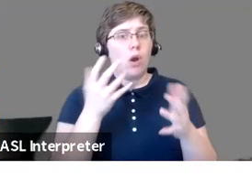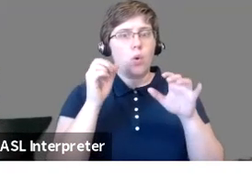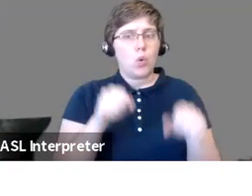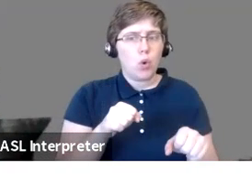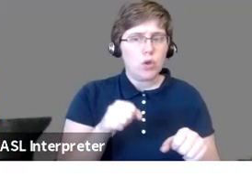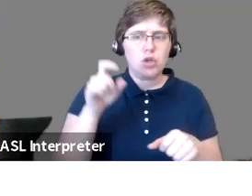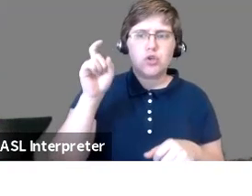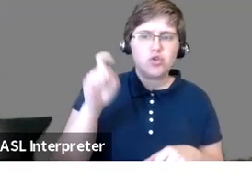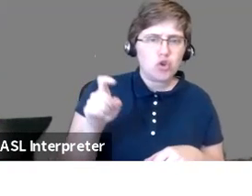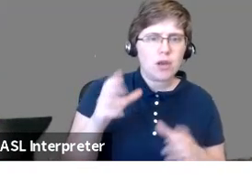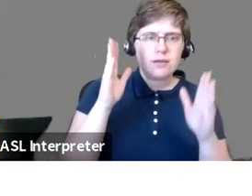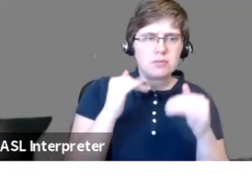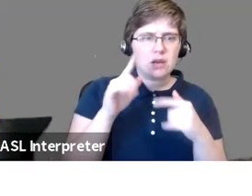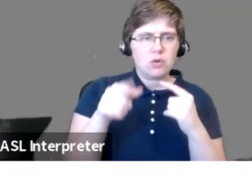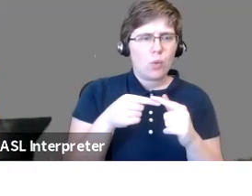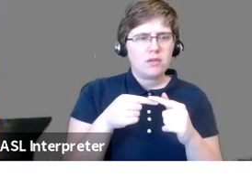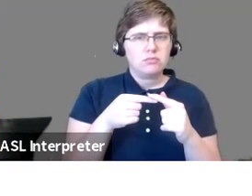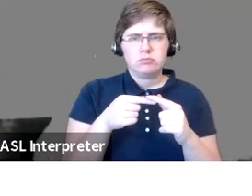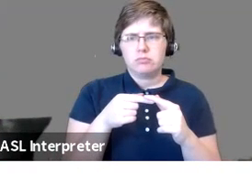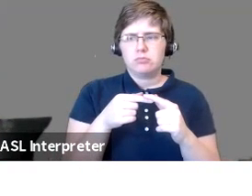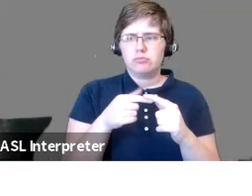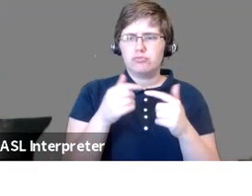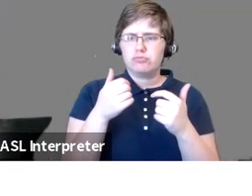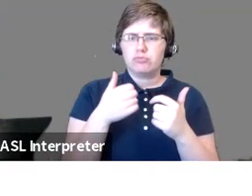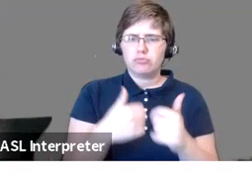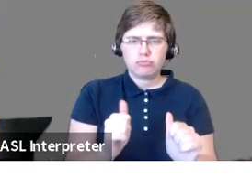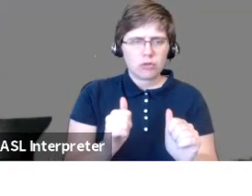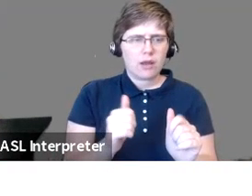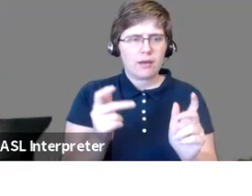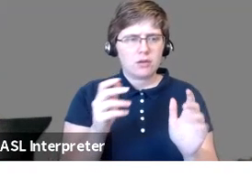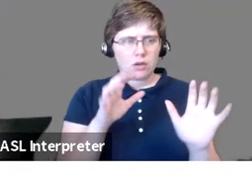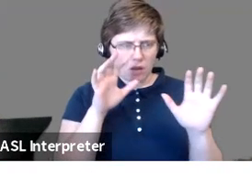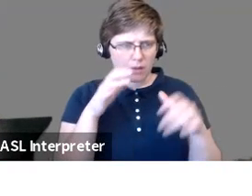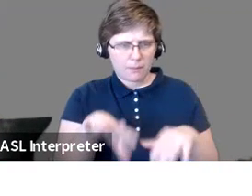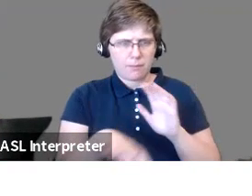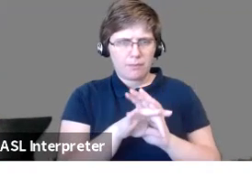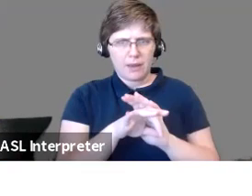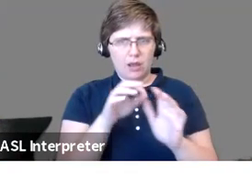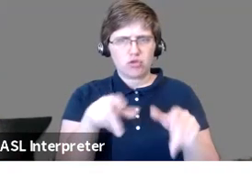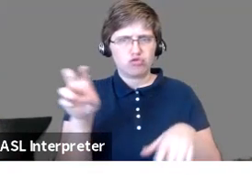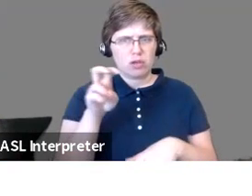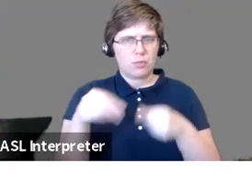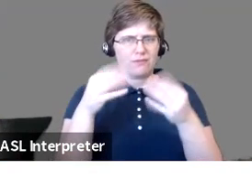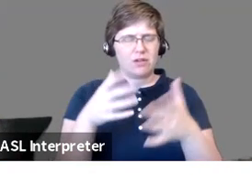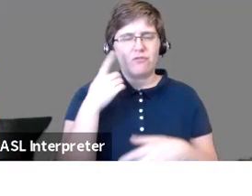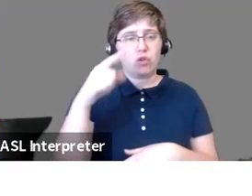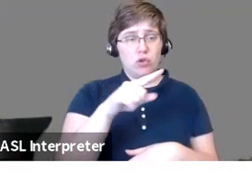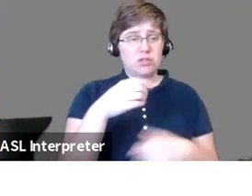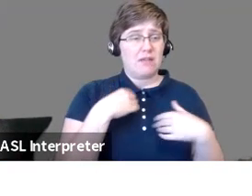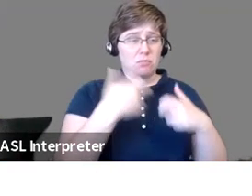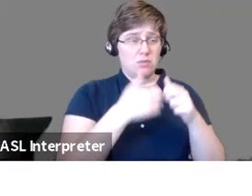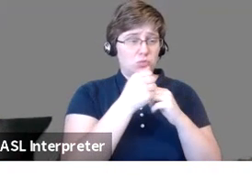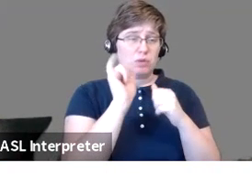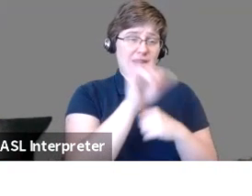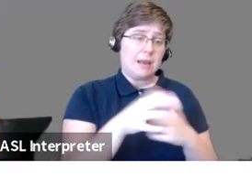should expect when pursuing a certain transportation provider. And for those transportation providers that take issue with that, you know,